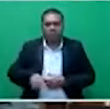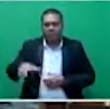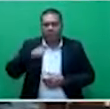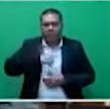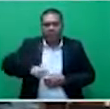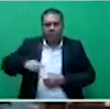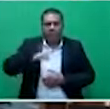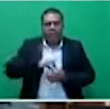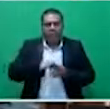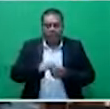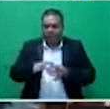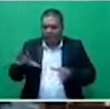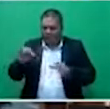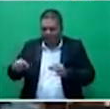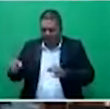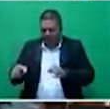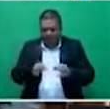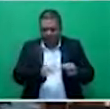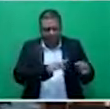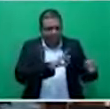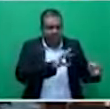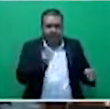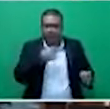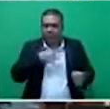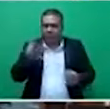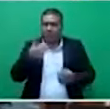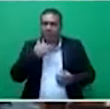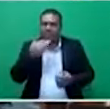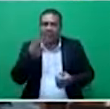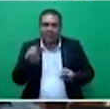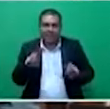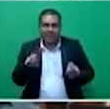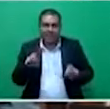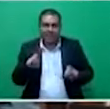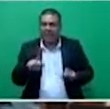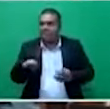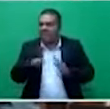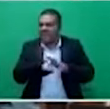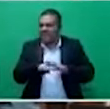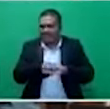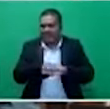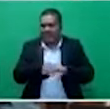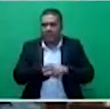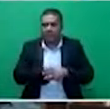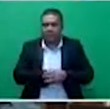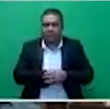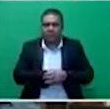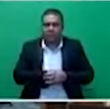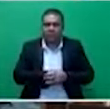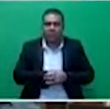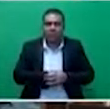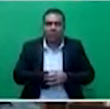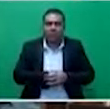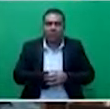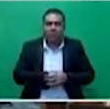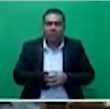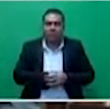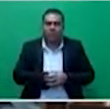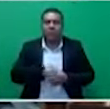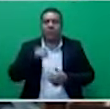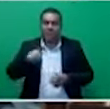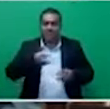Itokotokos, they've got a small parcel of land, they won't get that much money. See, this is basic And Honourable Prasad is just howling on. This